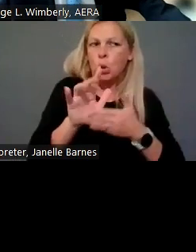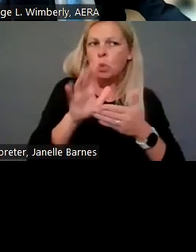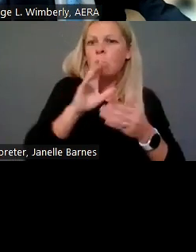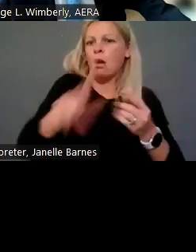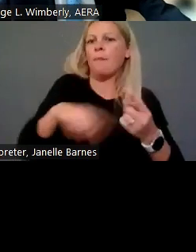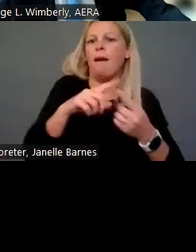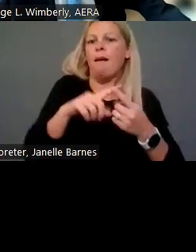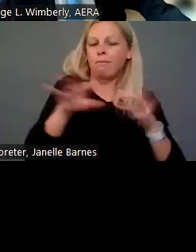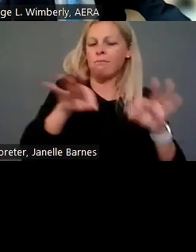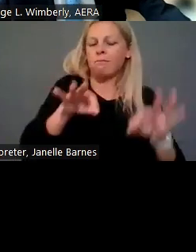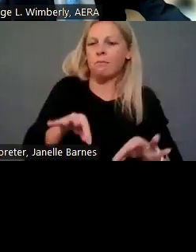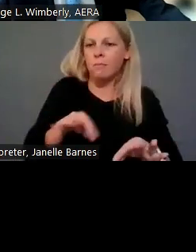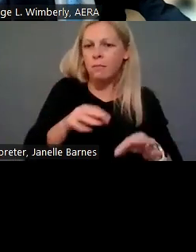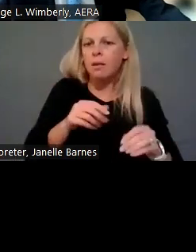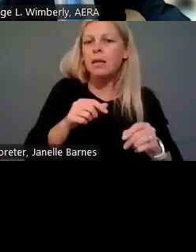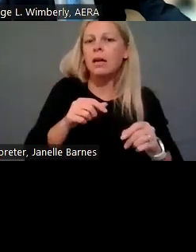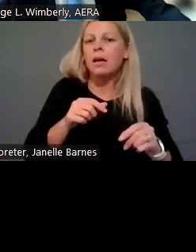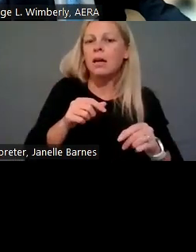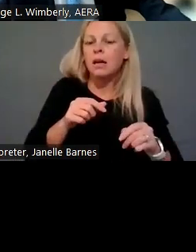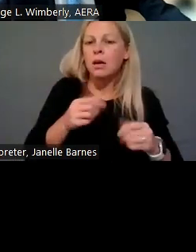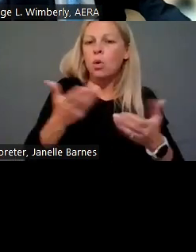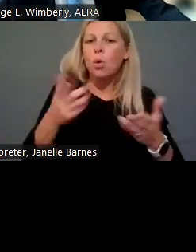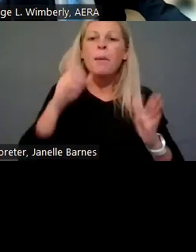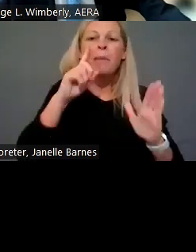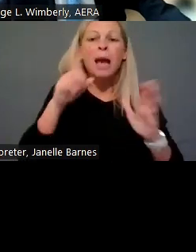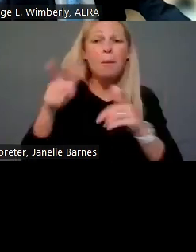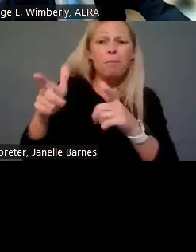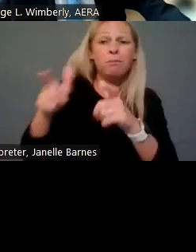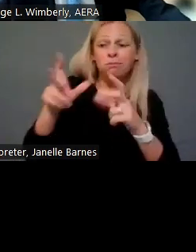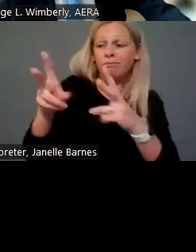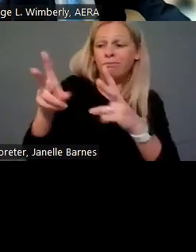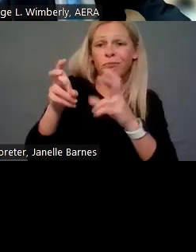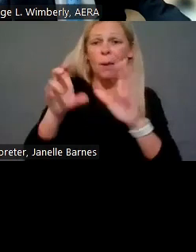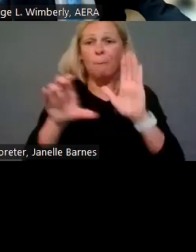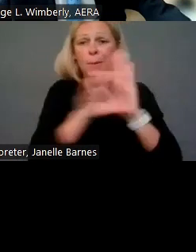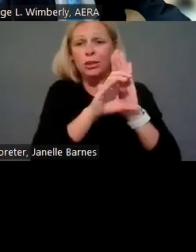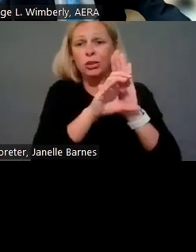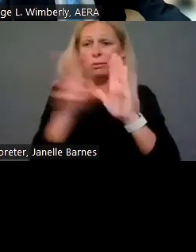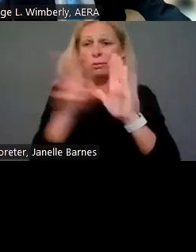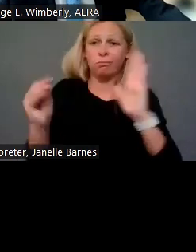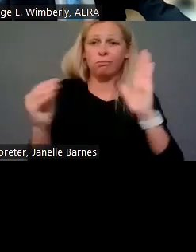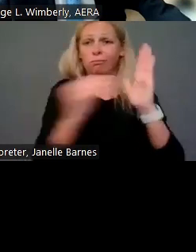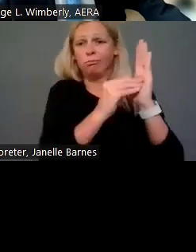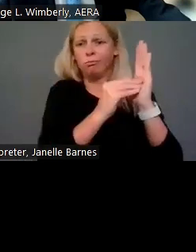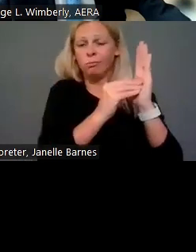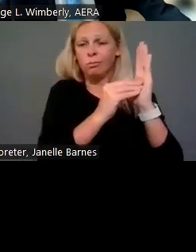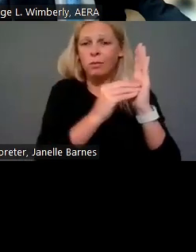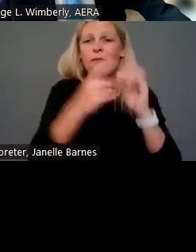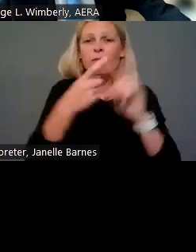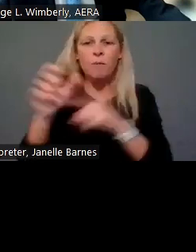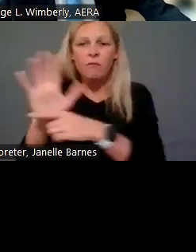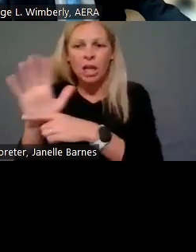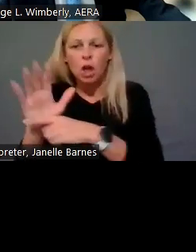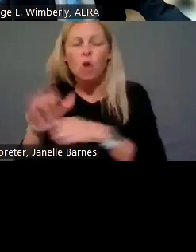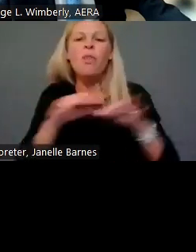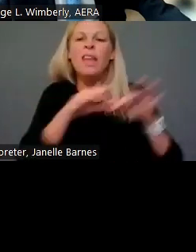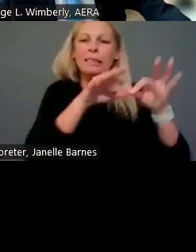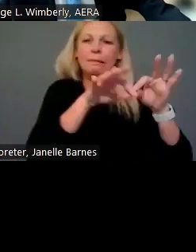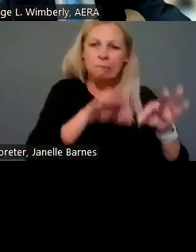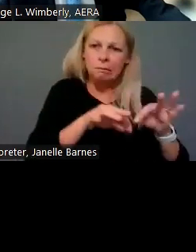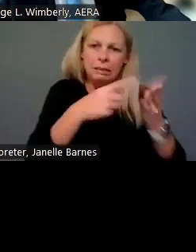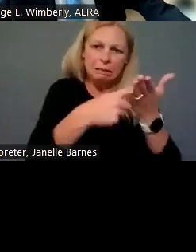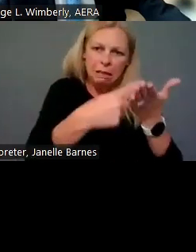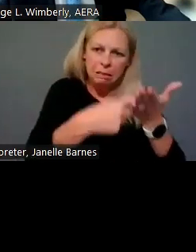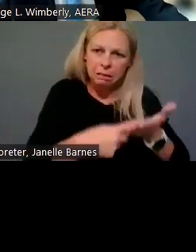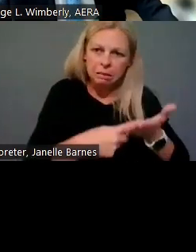if there's a still picture from a video and some discussion, that can also be